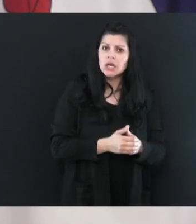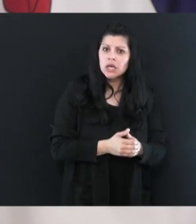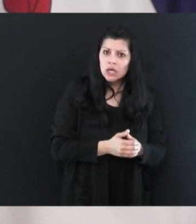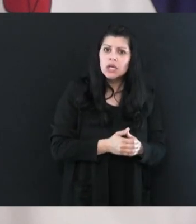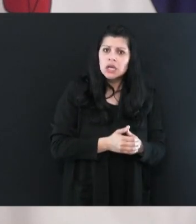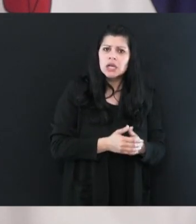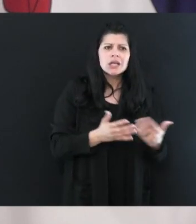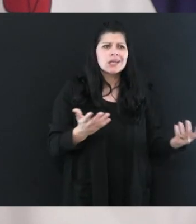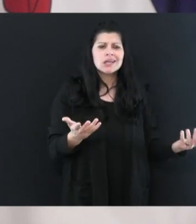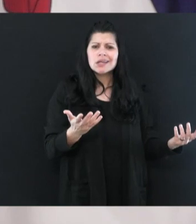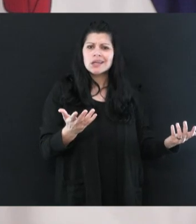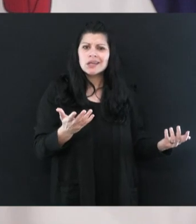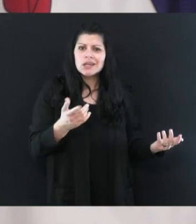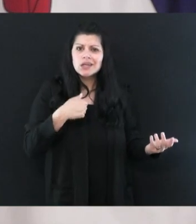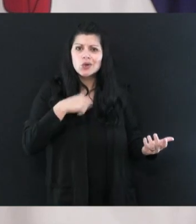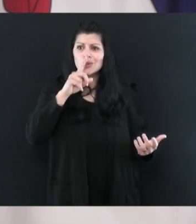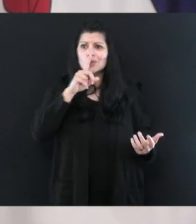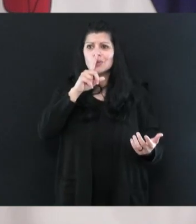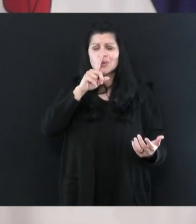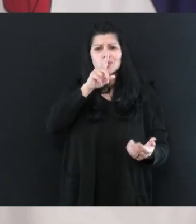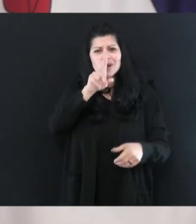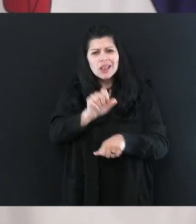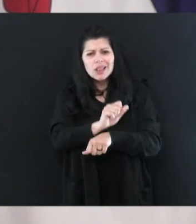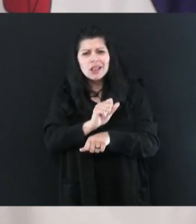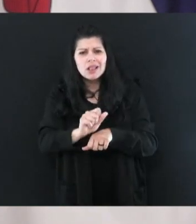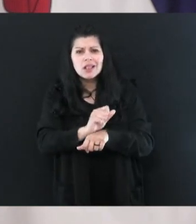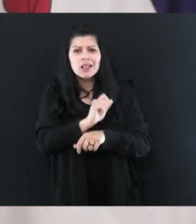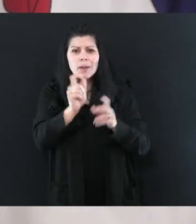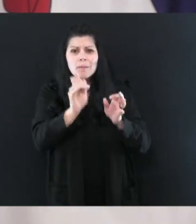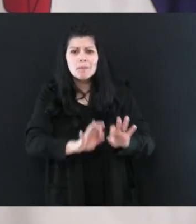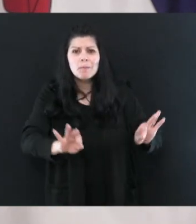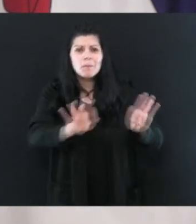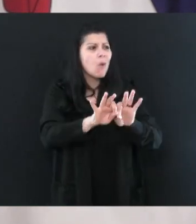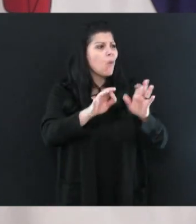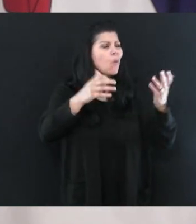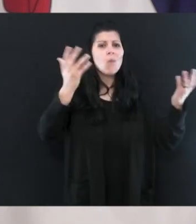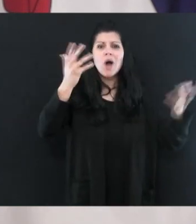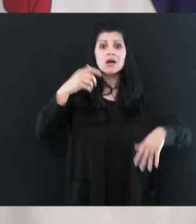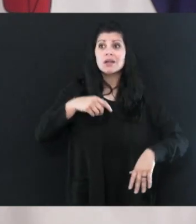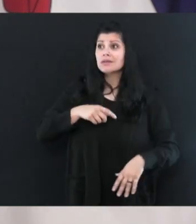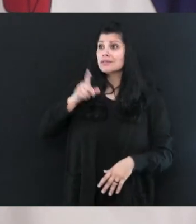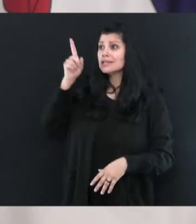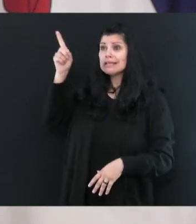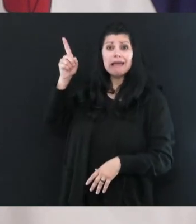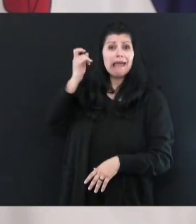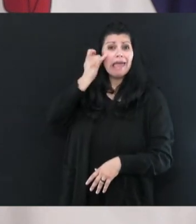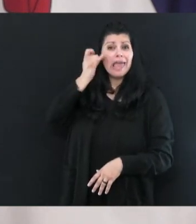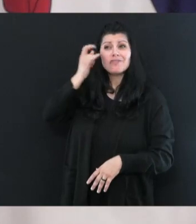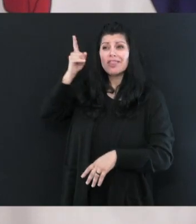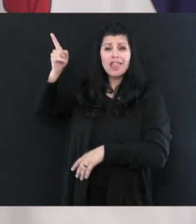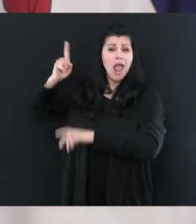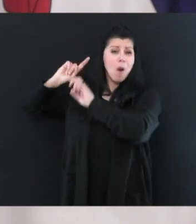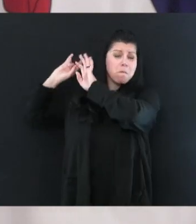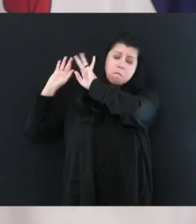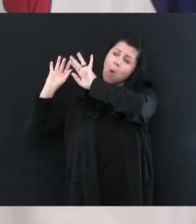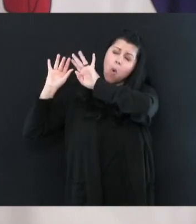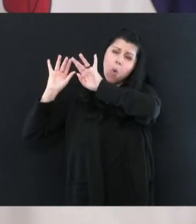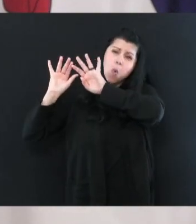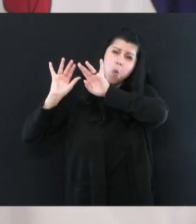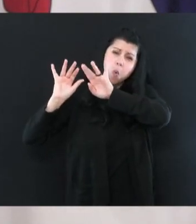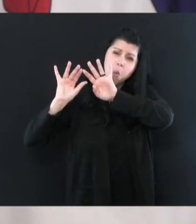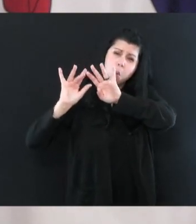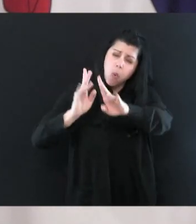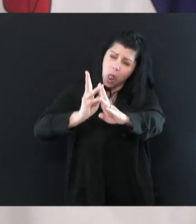out loud, when it really boils right down to it, if they flood the testing sites, more power to us. We